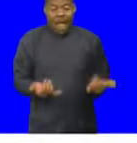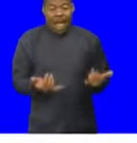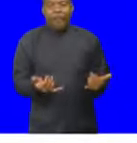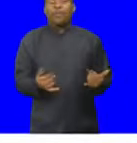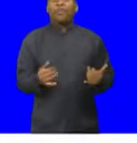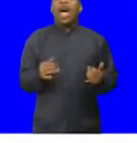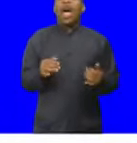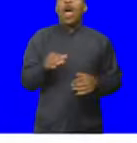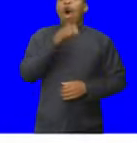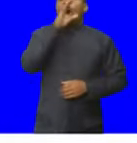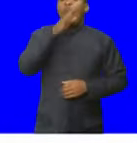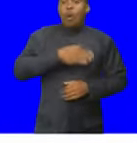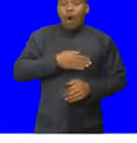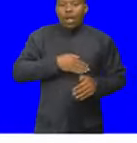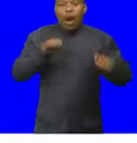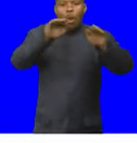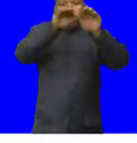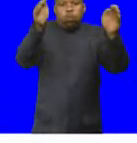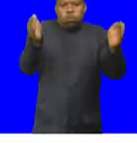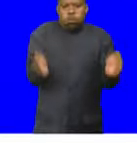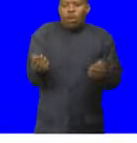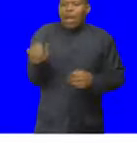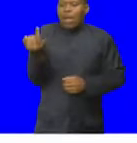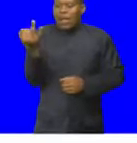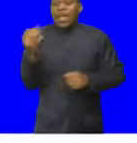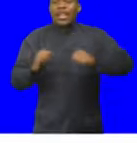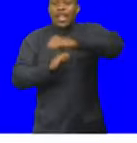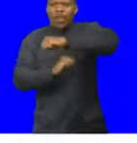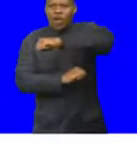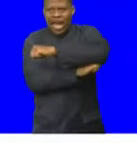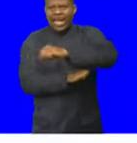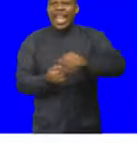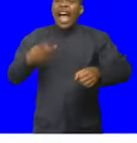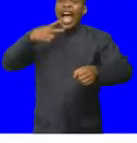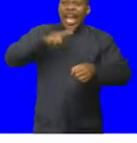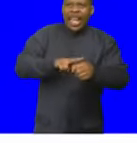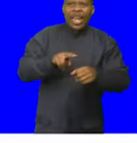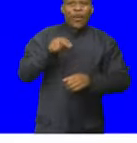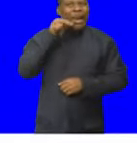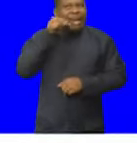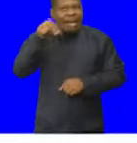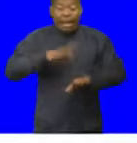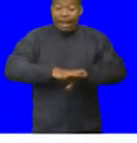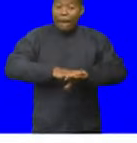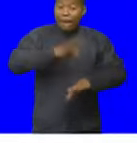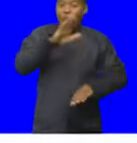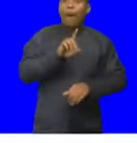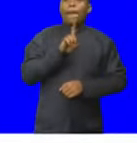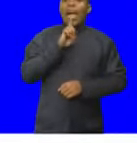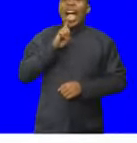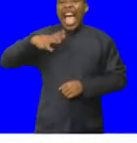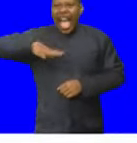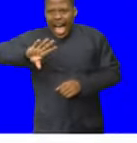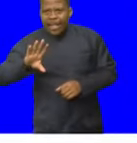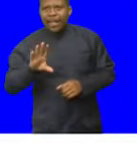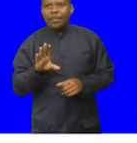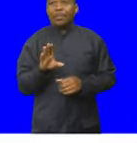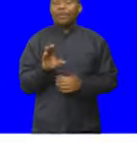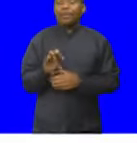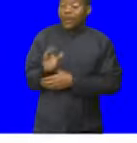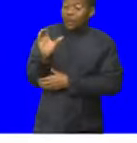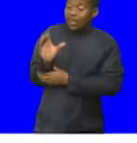litiko. Sikhanza ukuthi bathinga lamanye endemathangi lawa lamabili, so sitawuthola ke labanye nabo